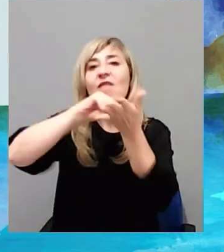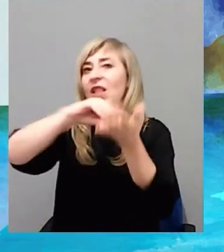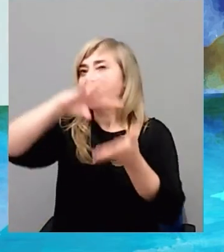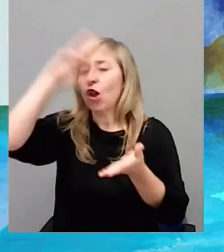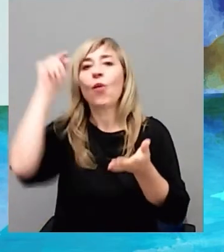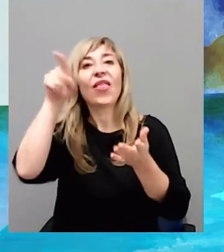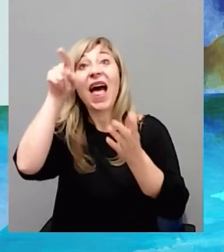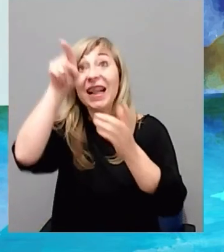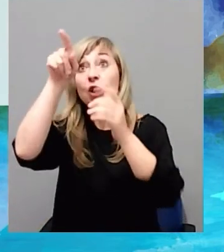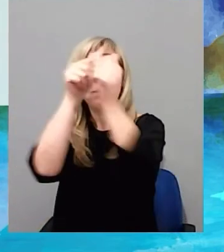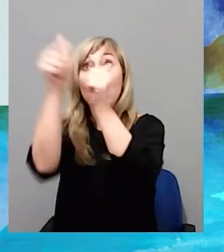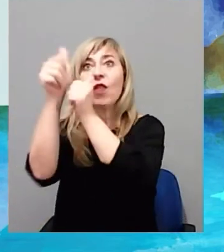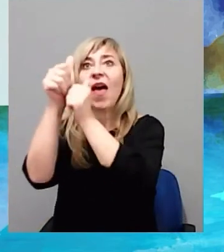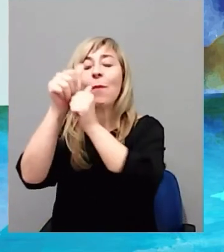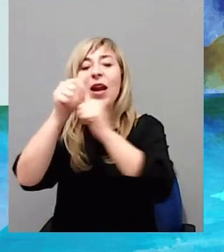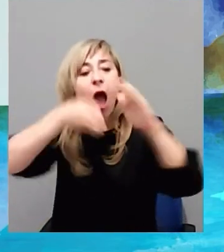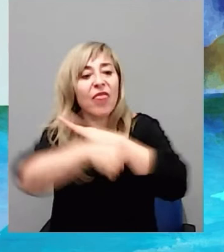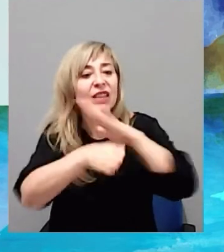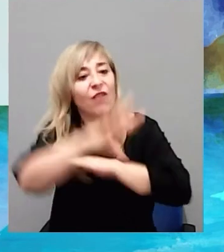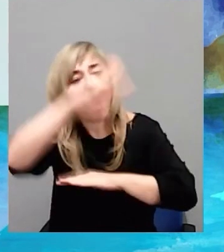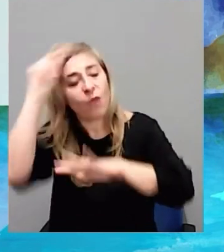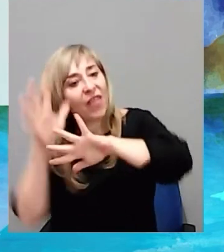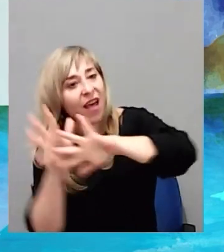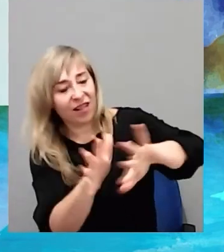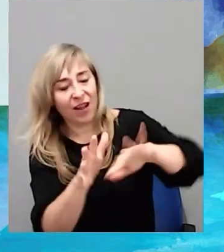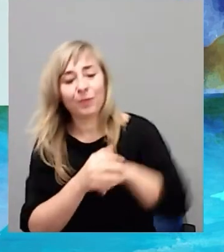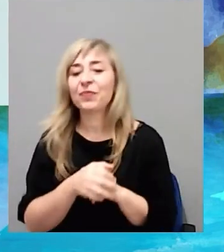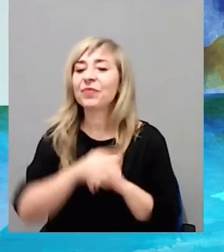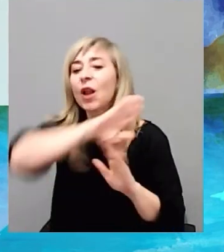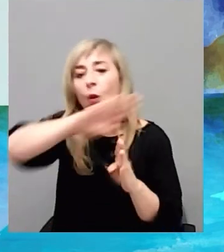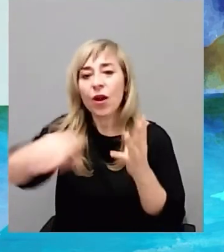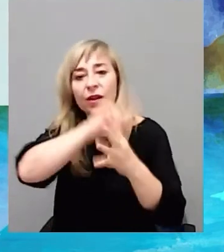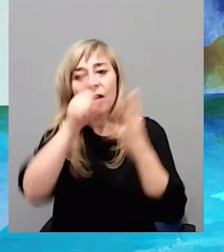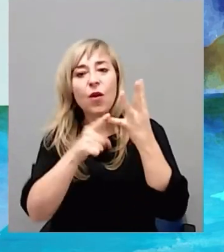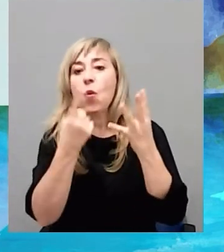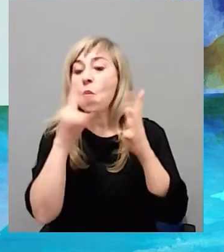Environmental and sustainability doesn't keep diversity in mind all the time either.